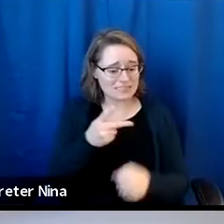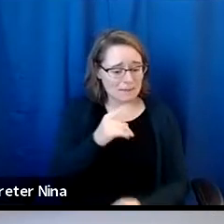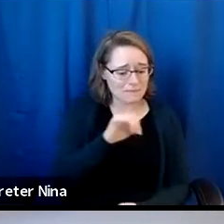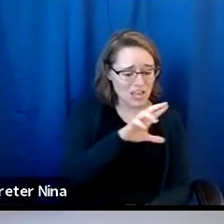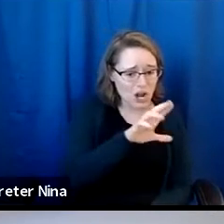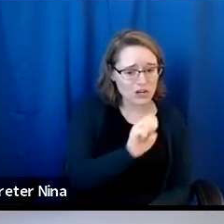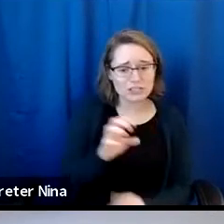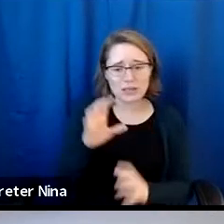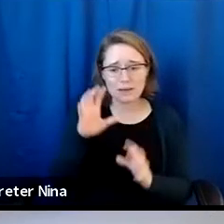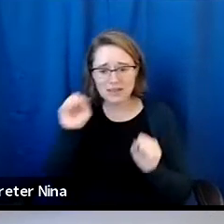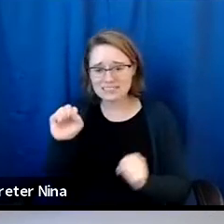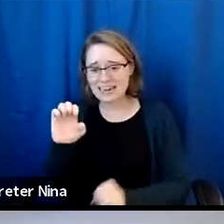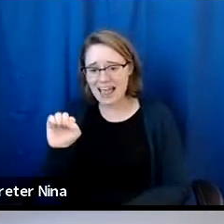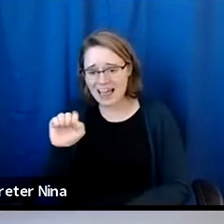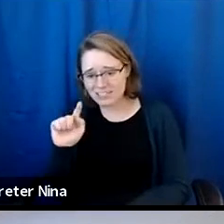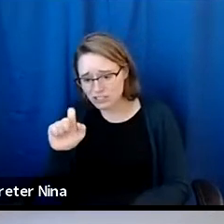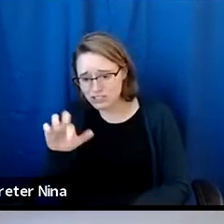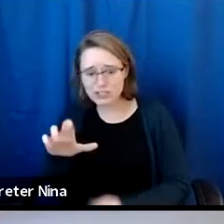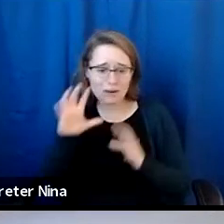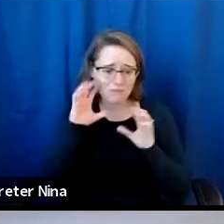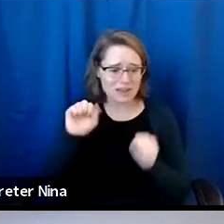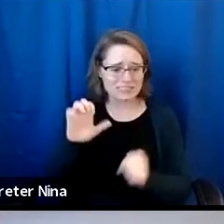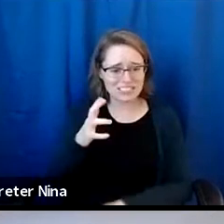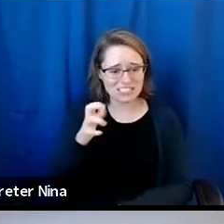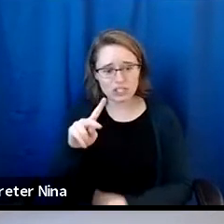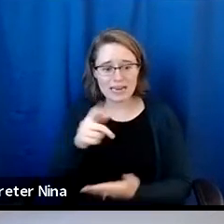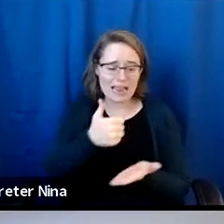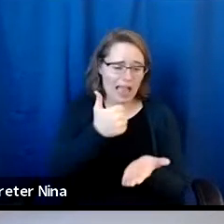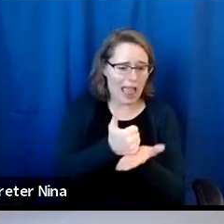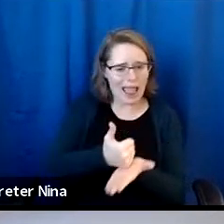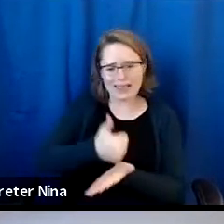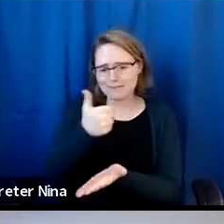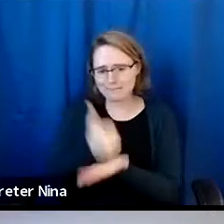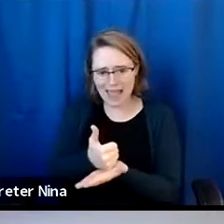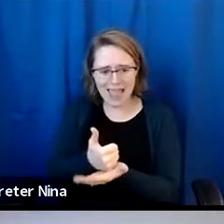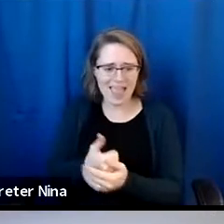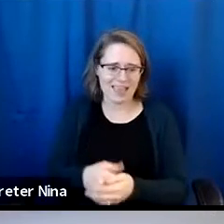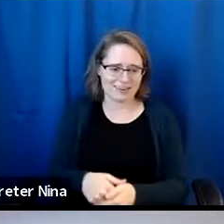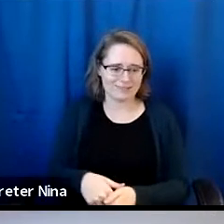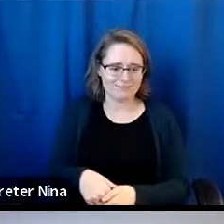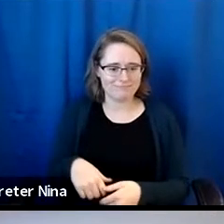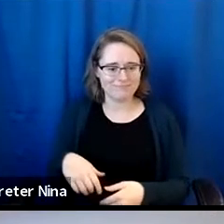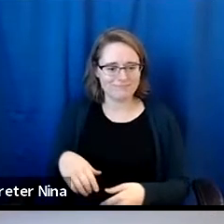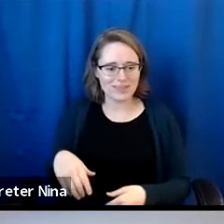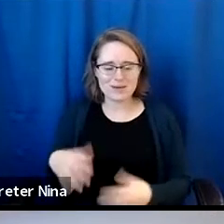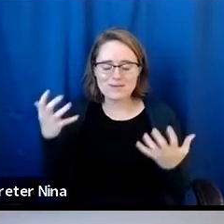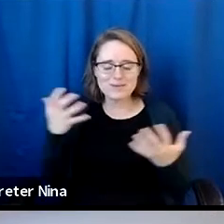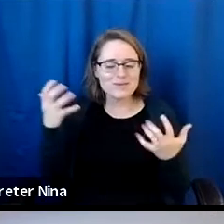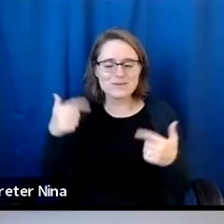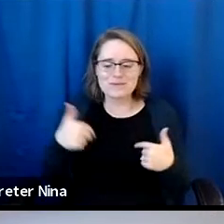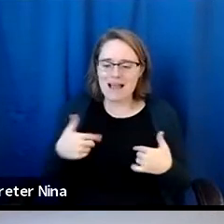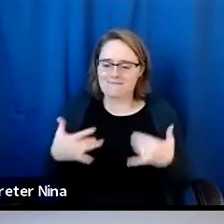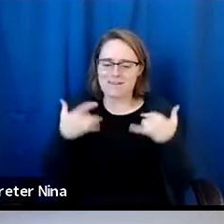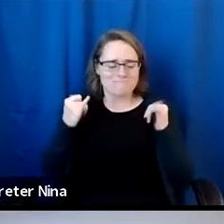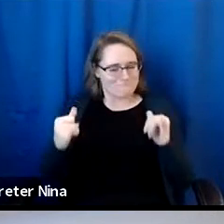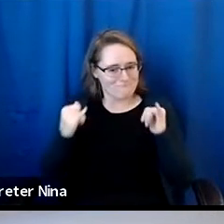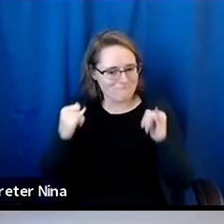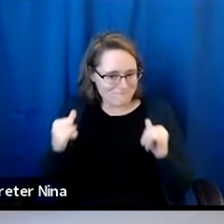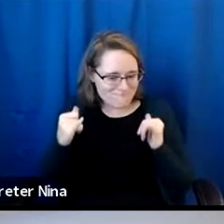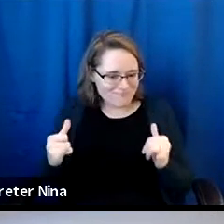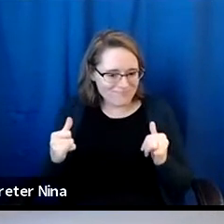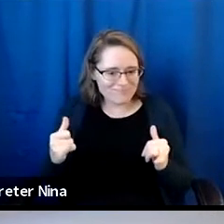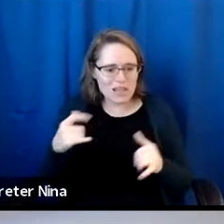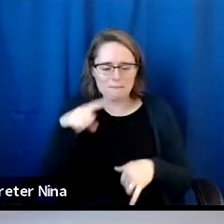President Ester, President Cheek. Amen to the amen. Throw the head back. I was feeling that.